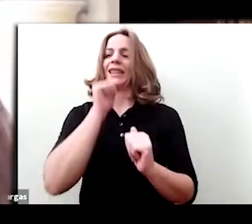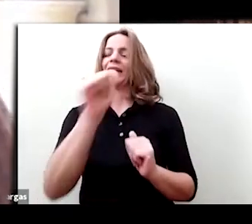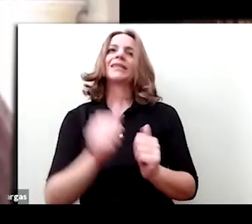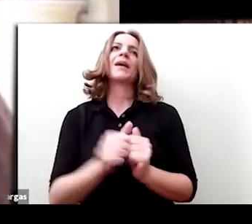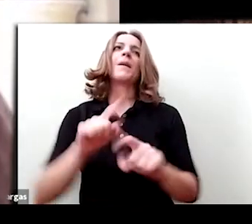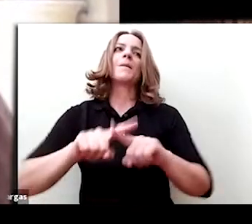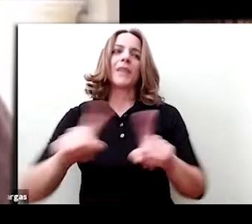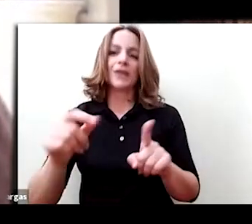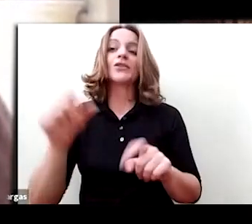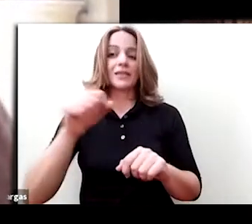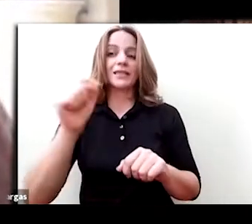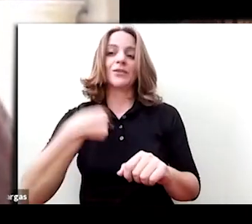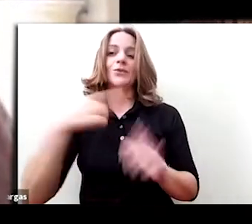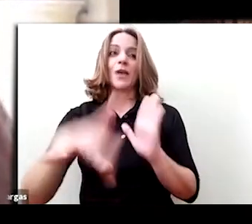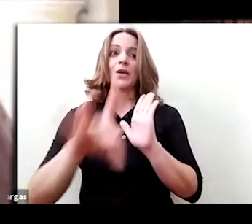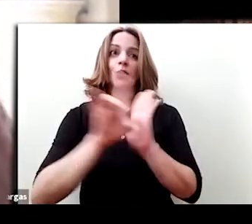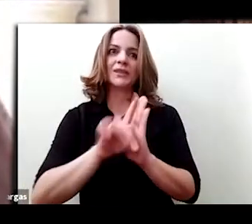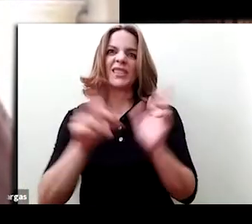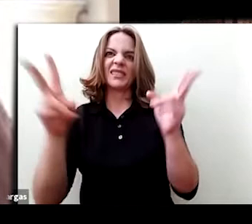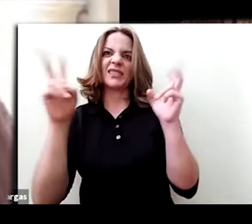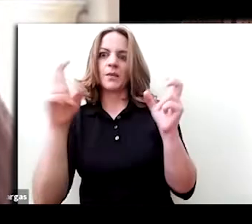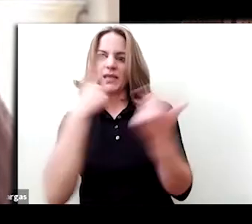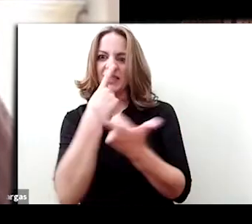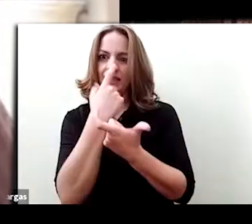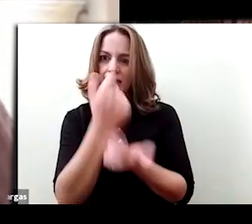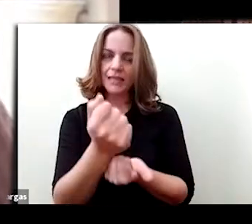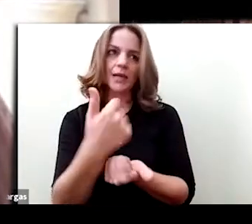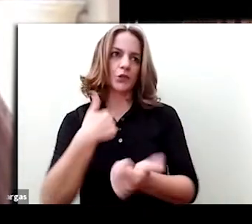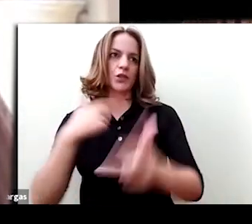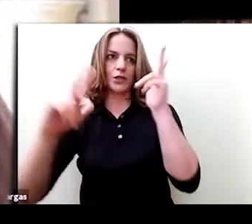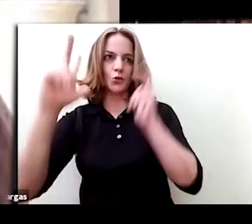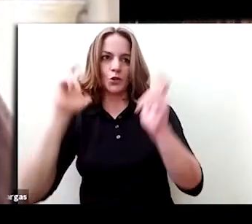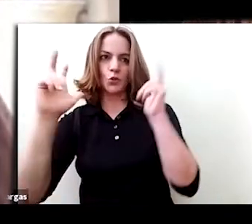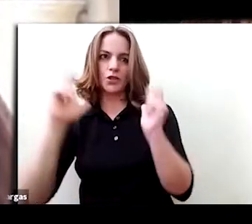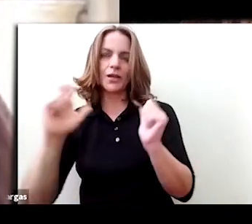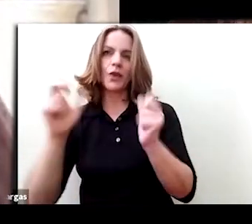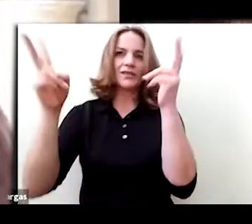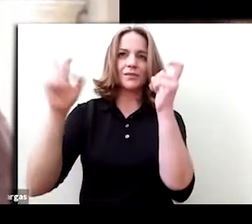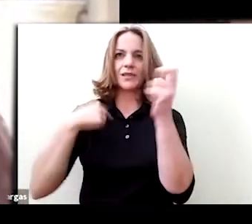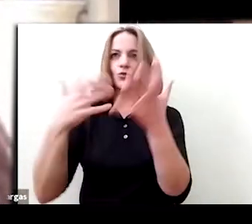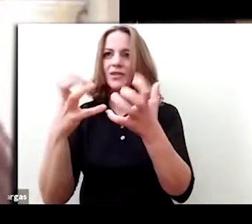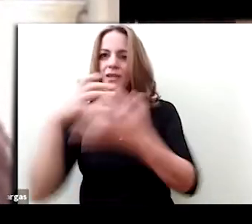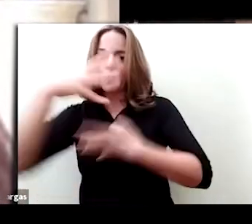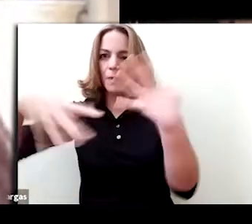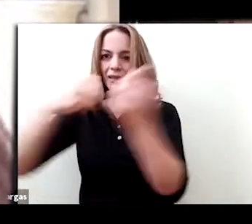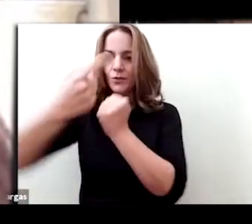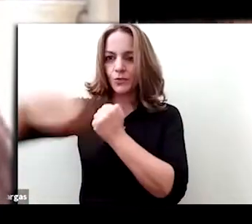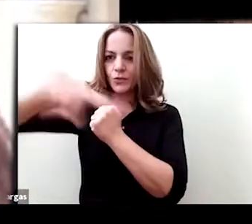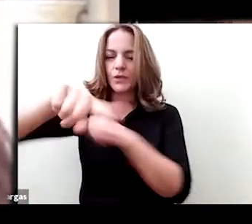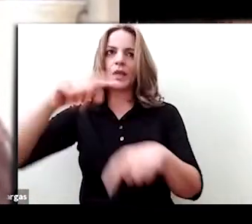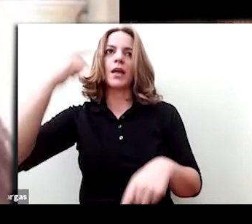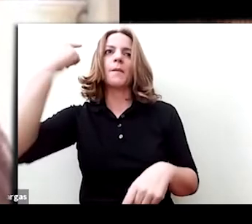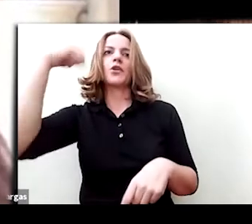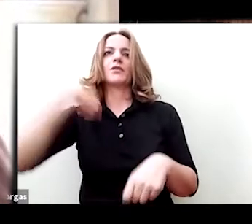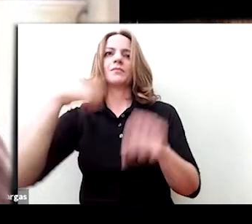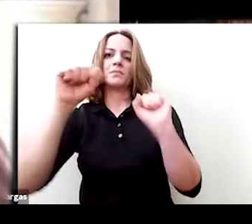Centro that I did really want to do this talk, because I think that what I was able to find so far, building on what